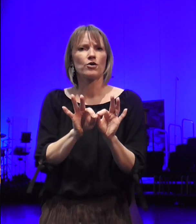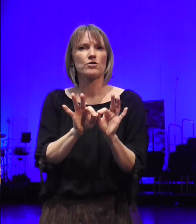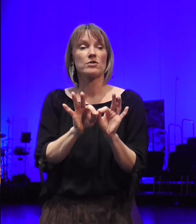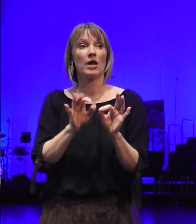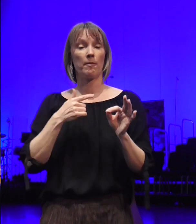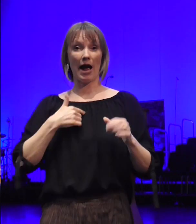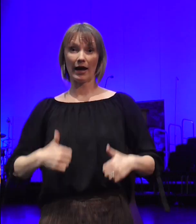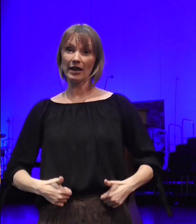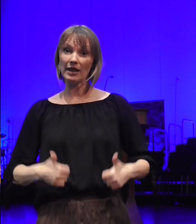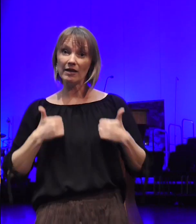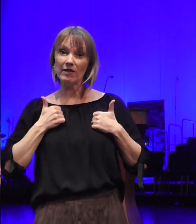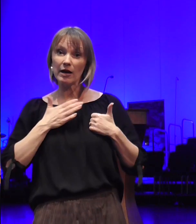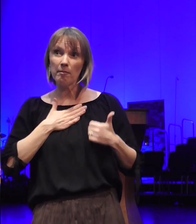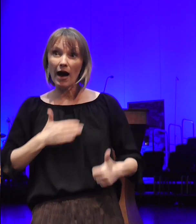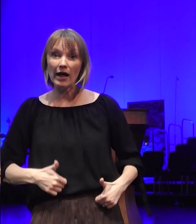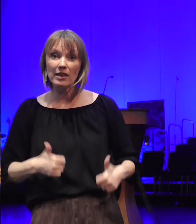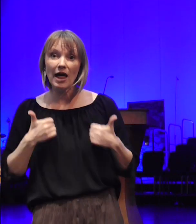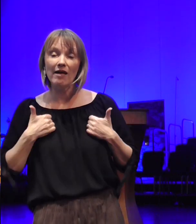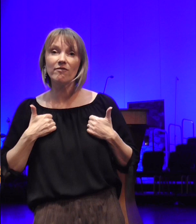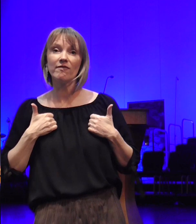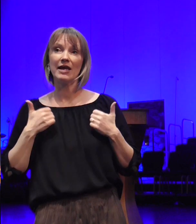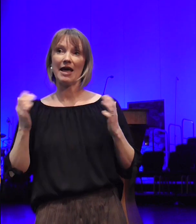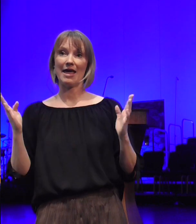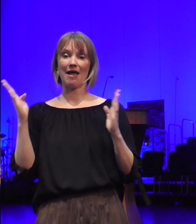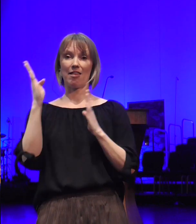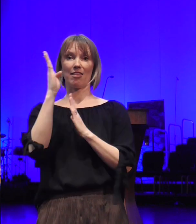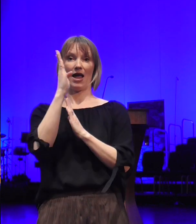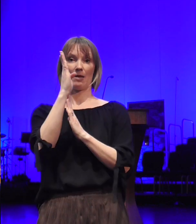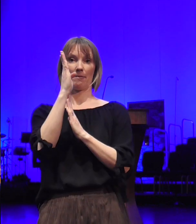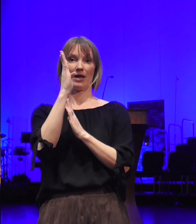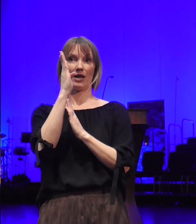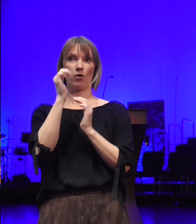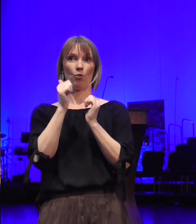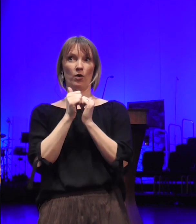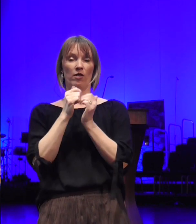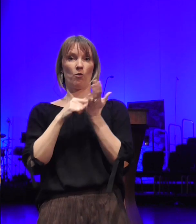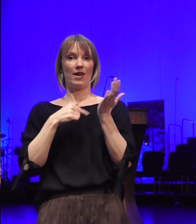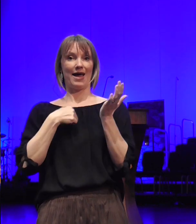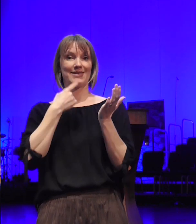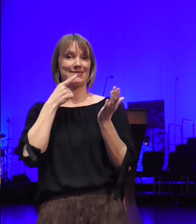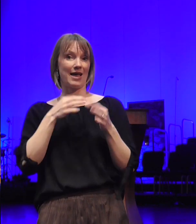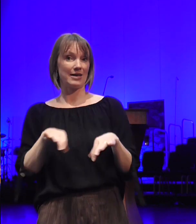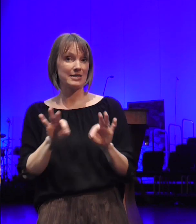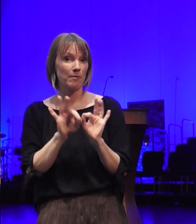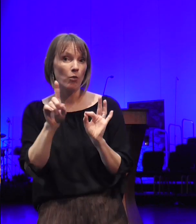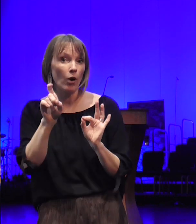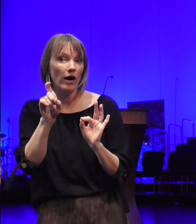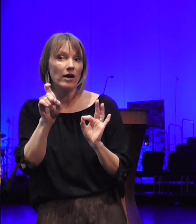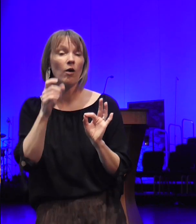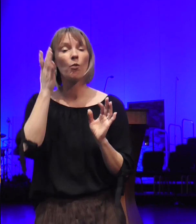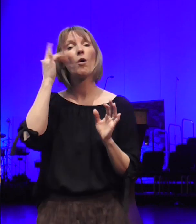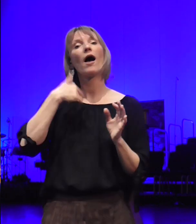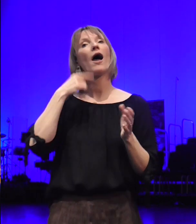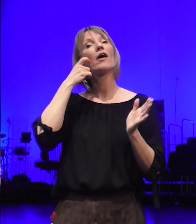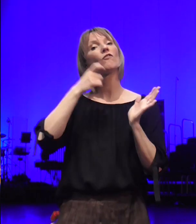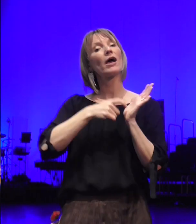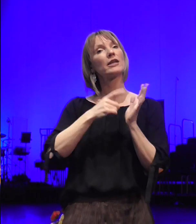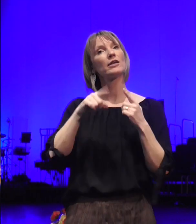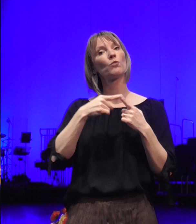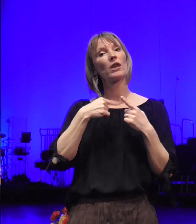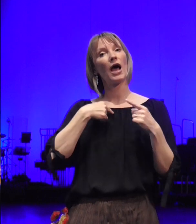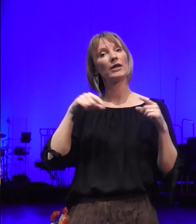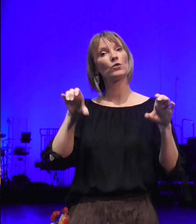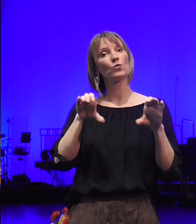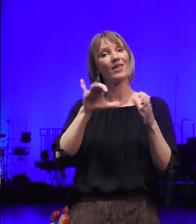I living my life in alignment with what I say is important to me? Because I recognize that when I do